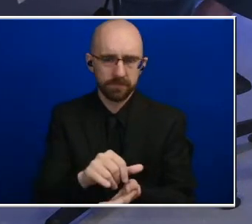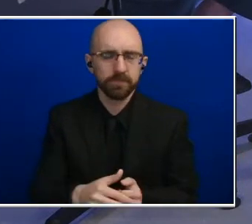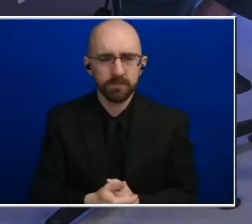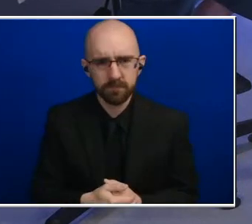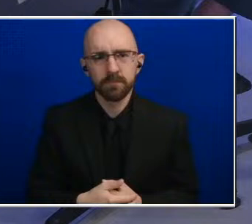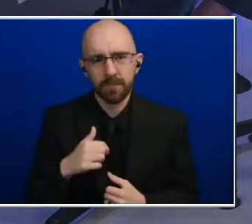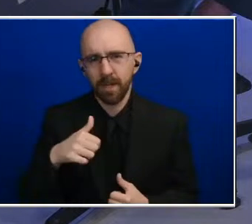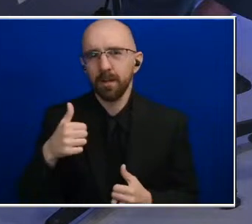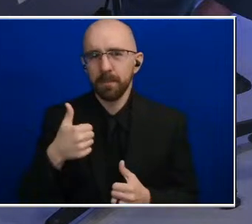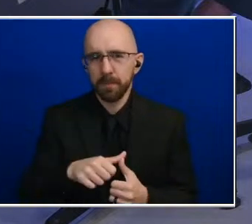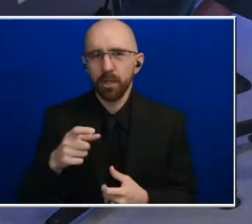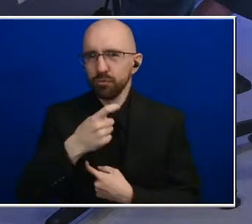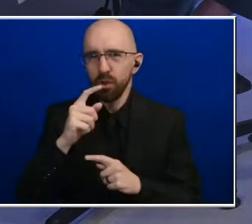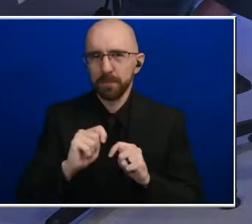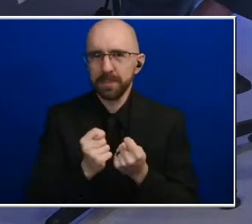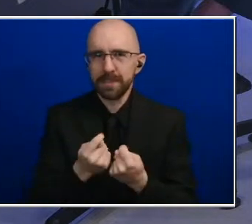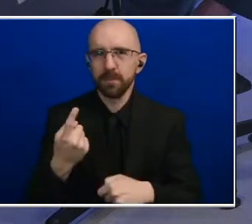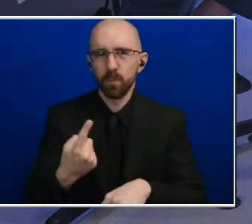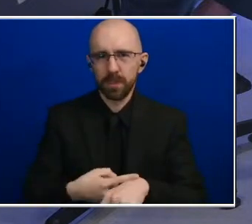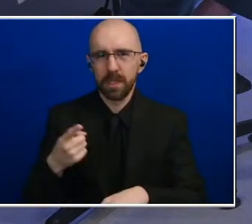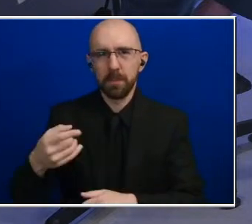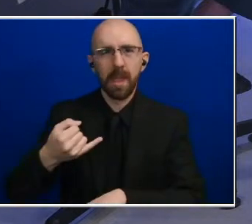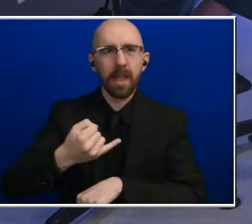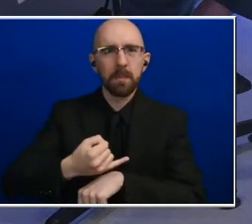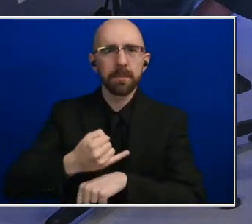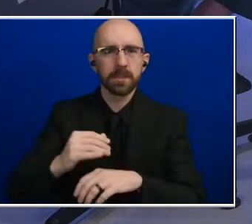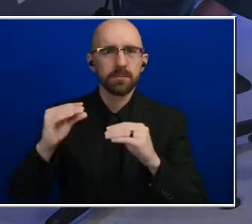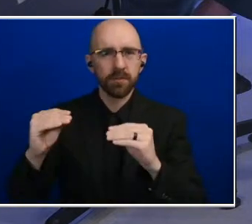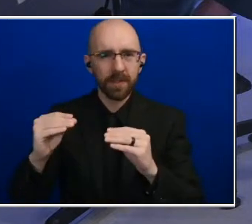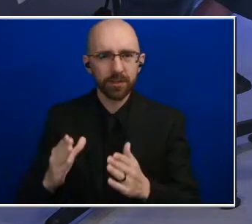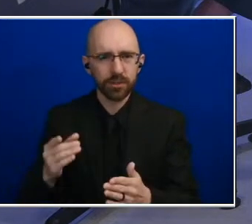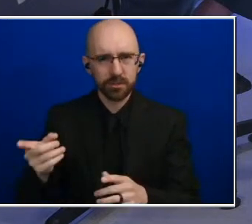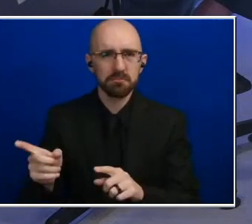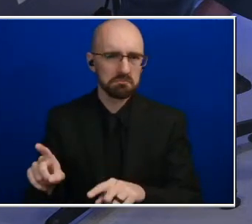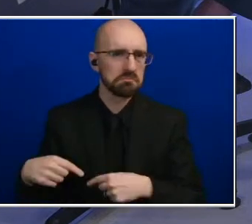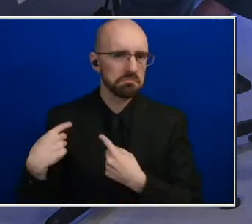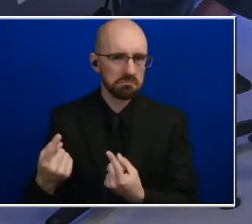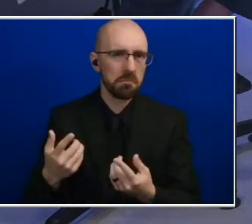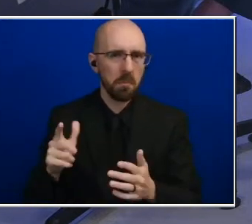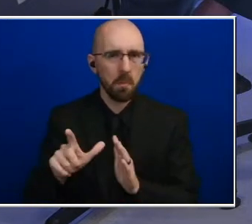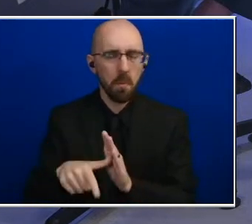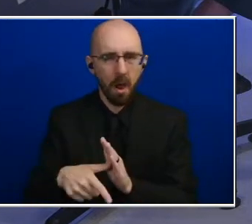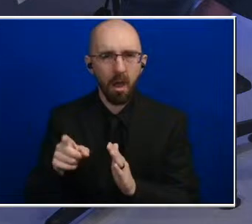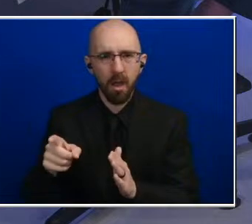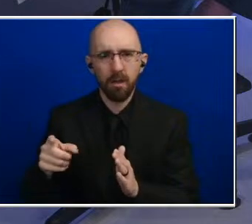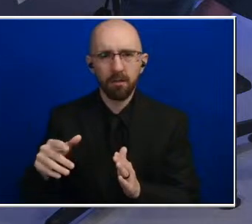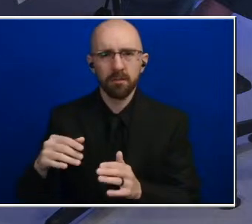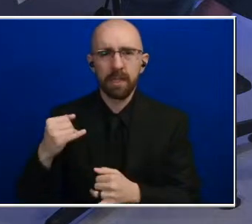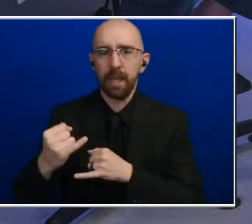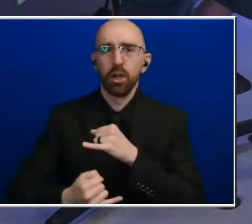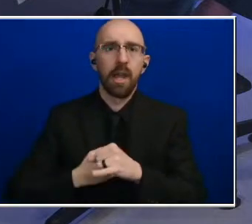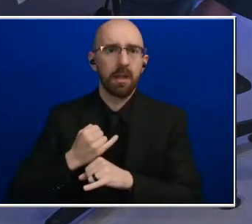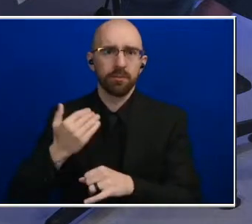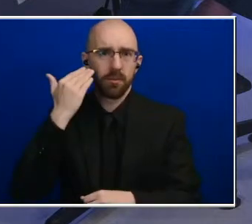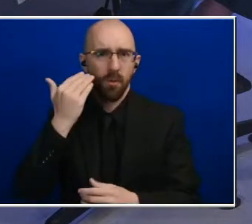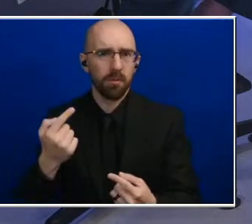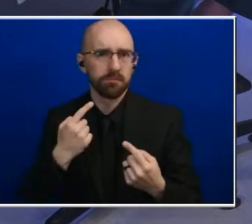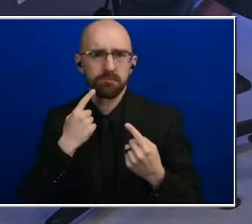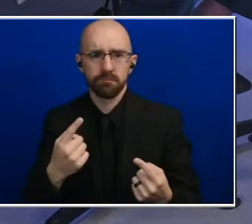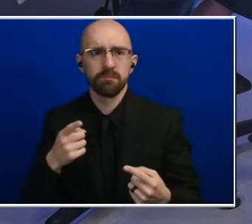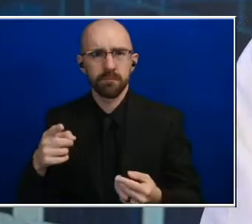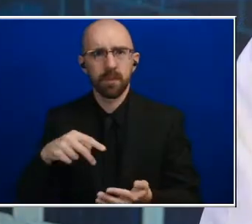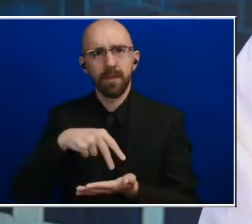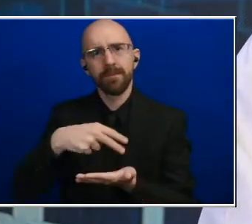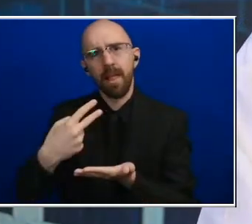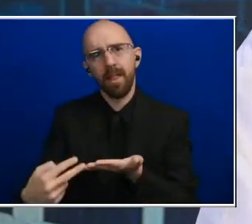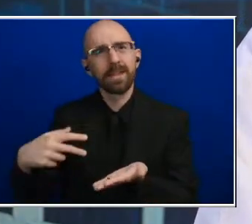one of our campus professors had been here for a while, very nationally, internationally known person, fell down some stairs out by the library and got